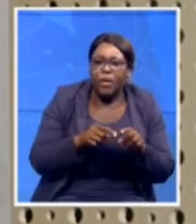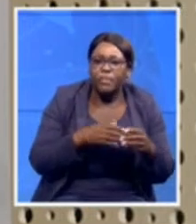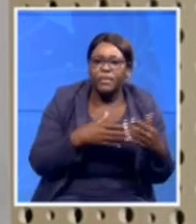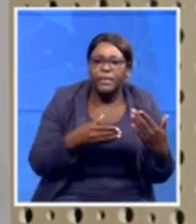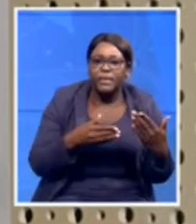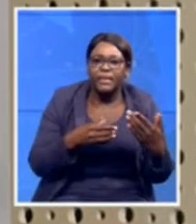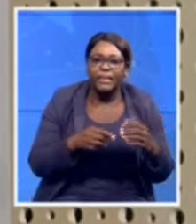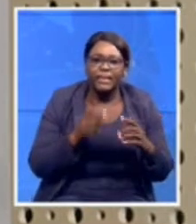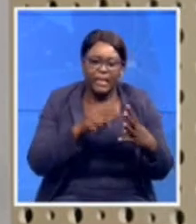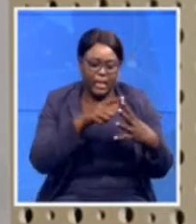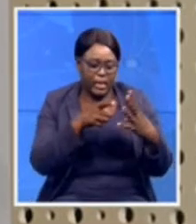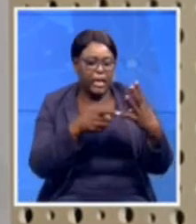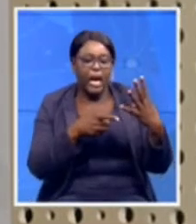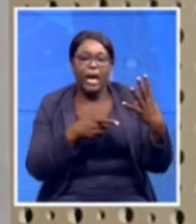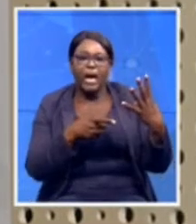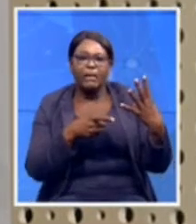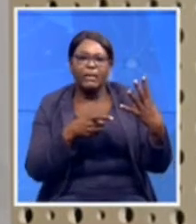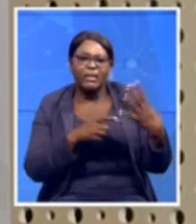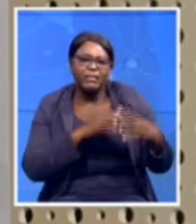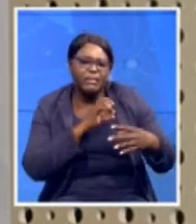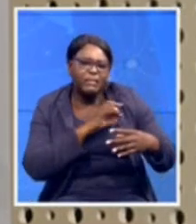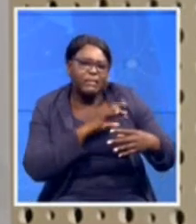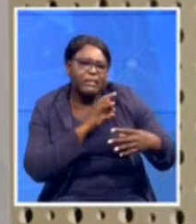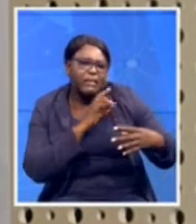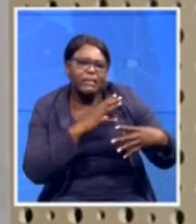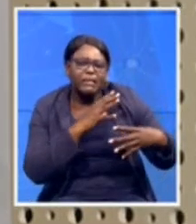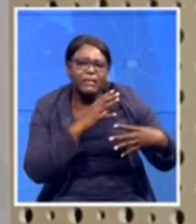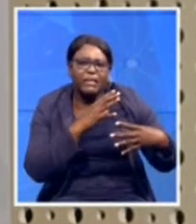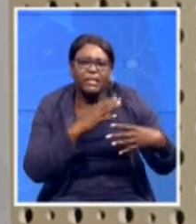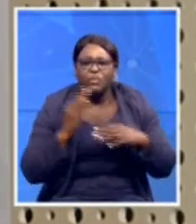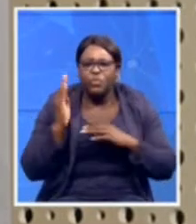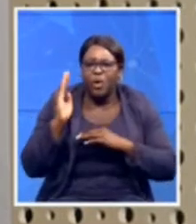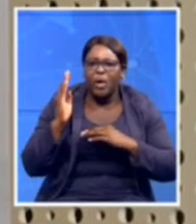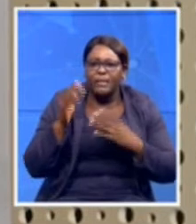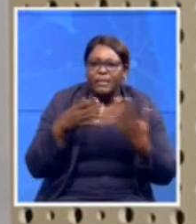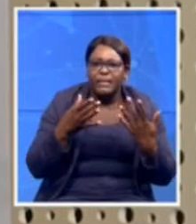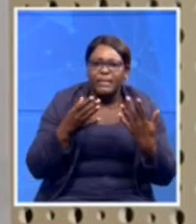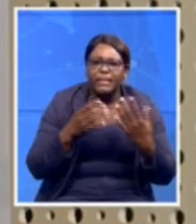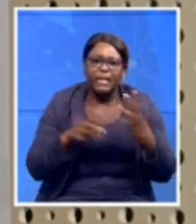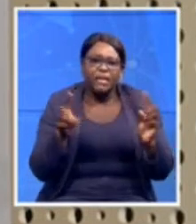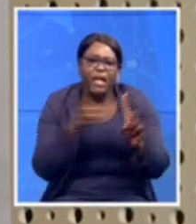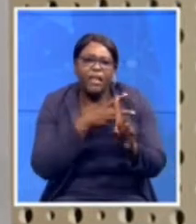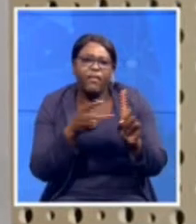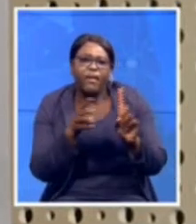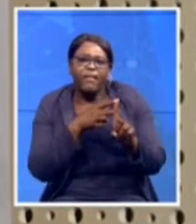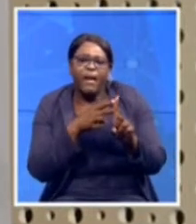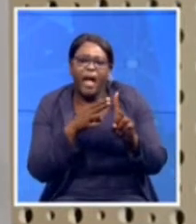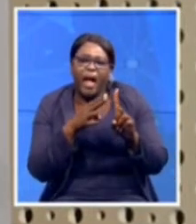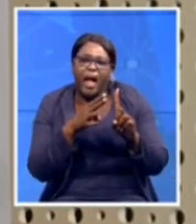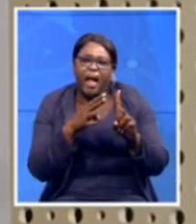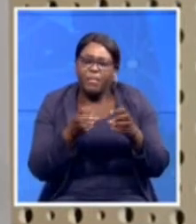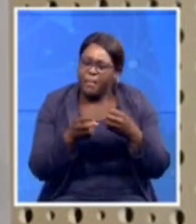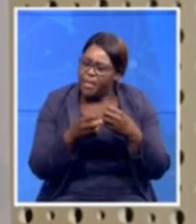of war, incitement to violence, and so on. However, an additional list